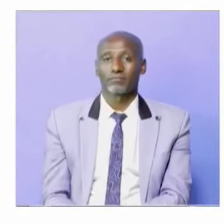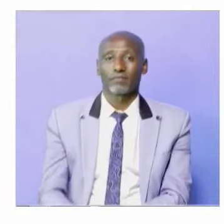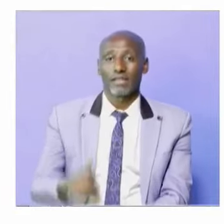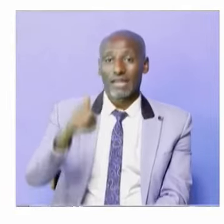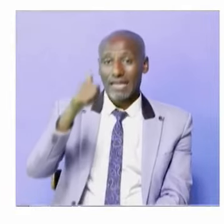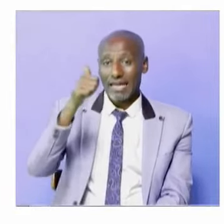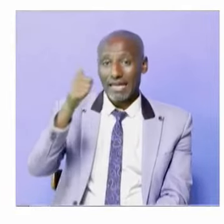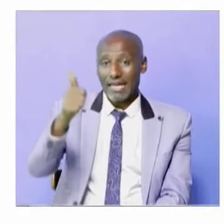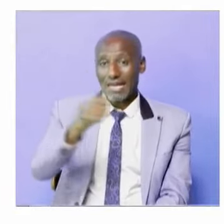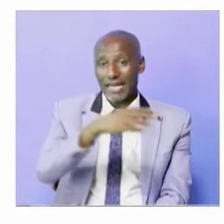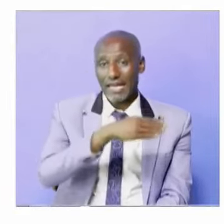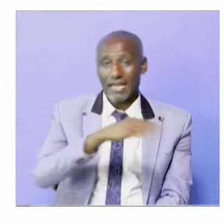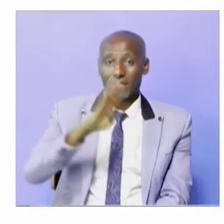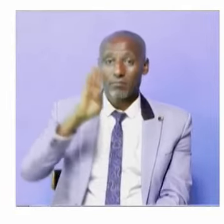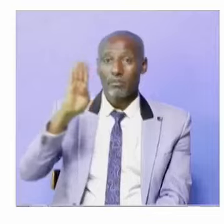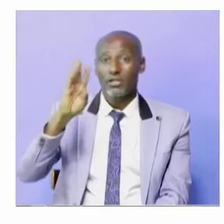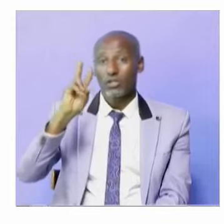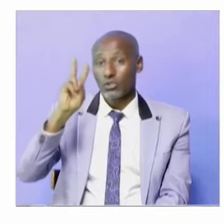Mr. B are talking together.